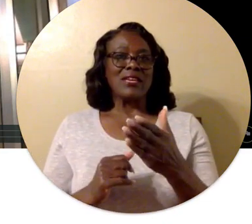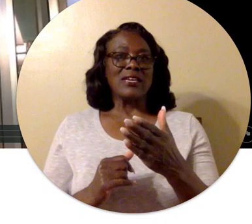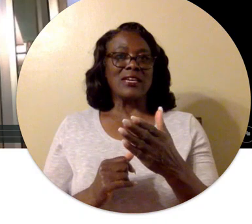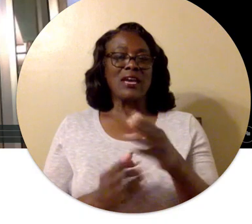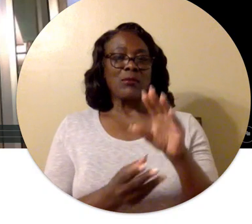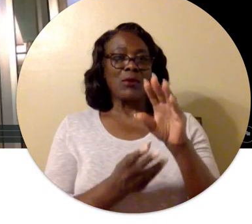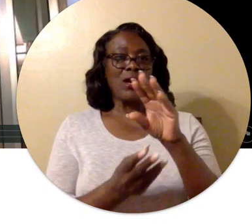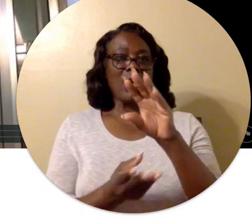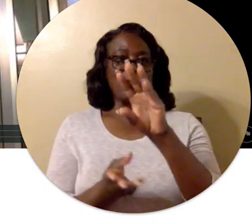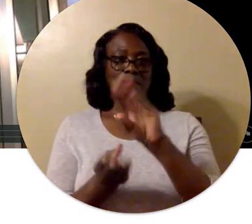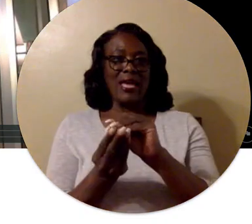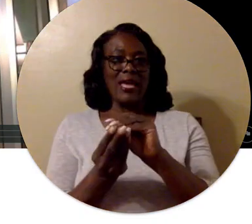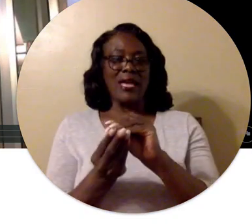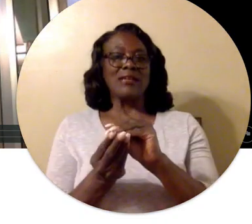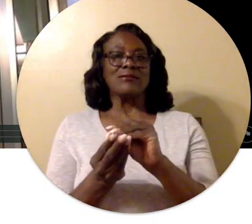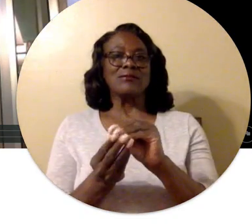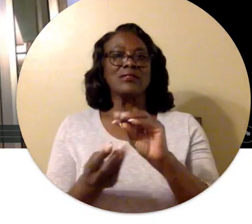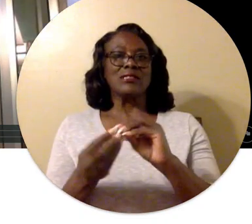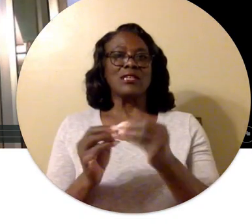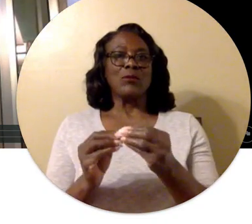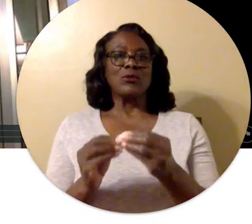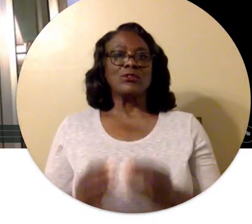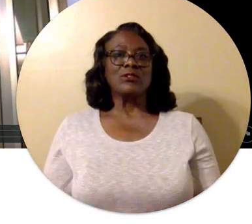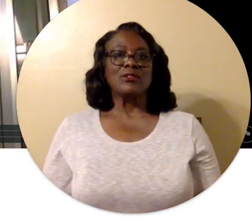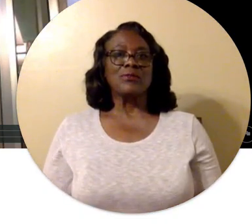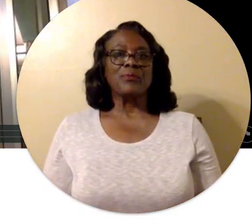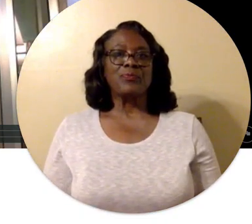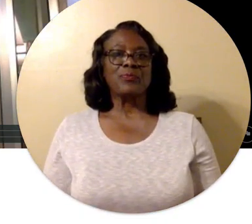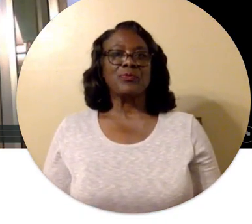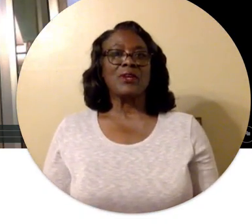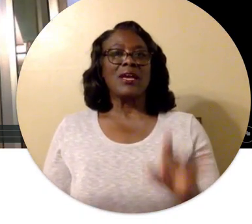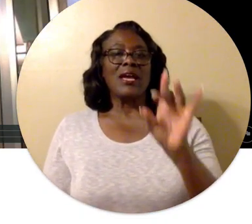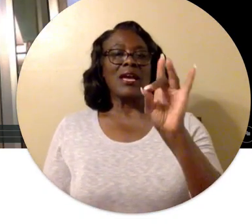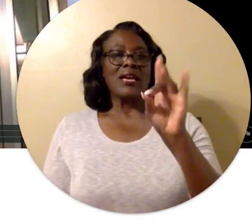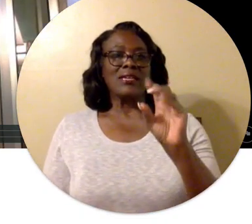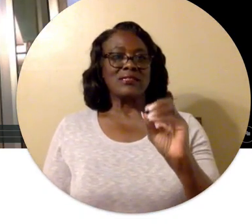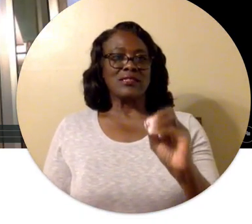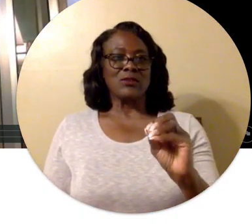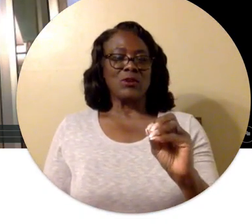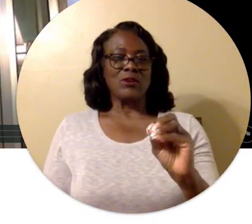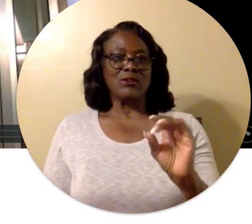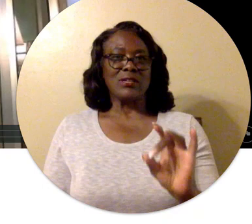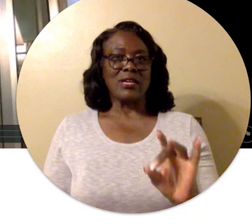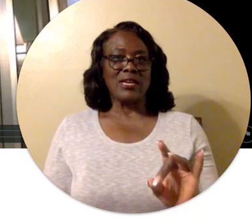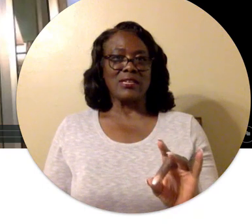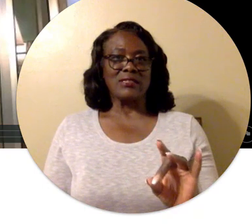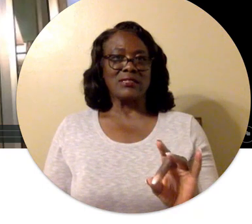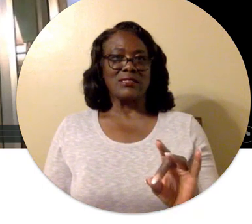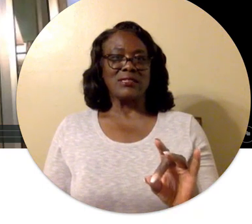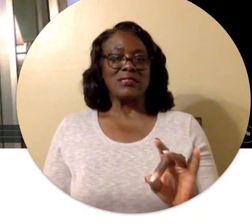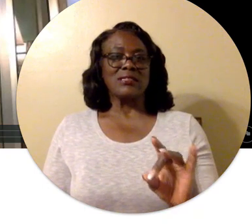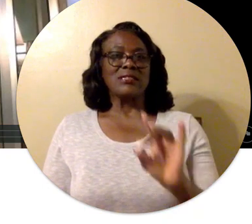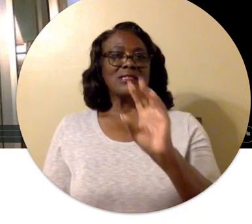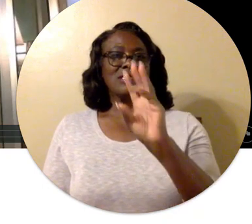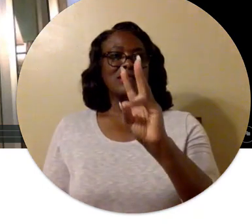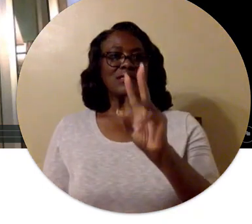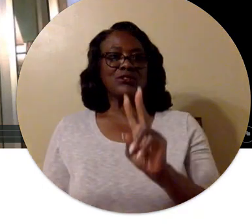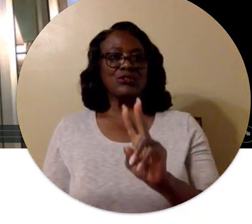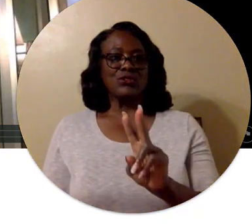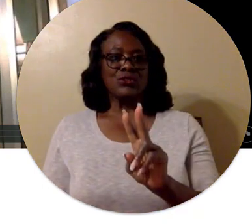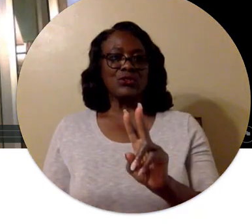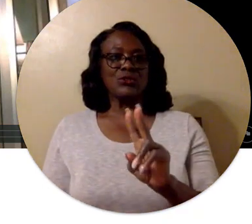add both of these numbers up. So I've got 8 plus 0, which is 8, 6 plus